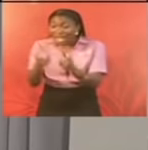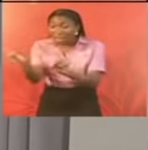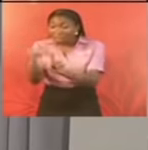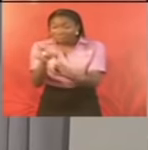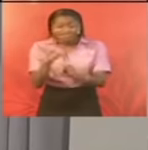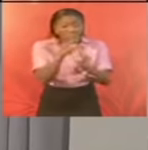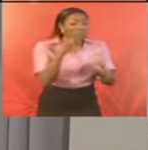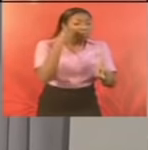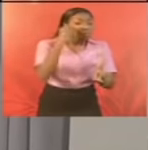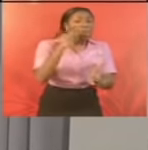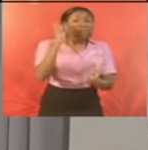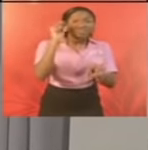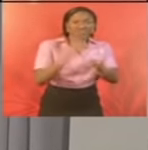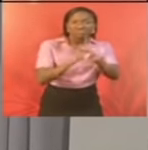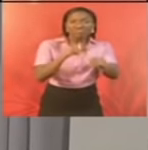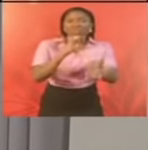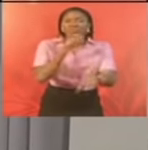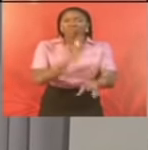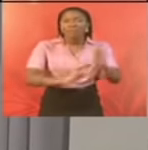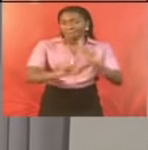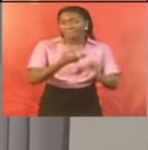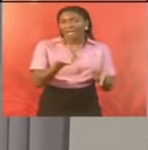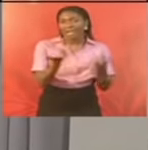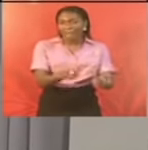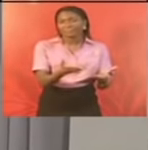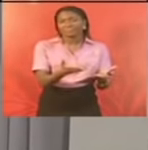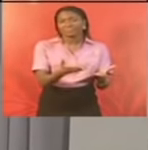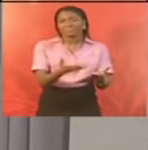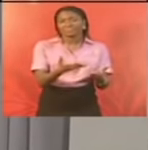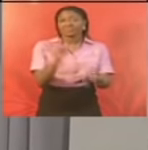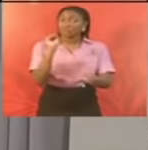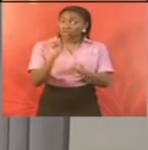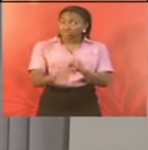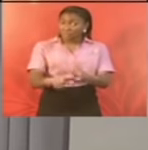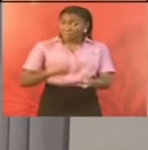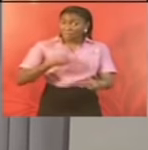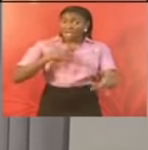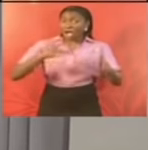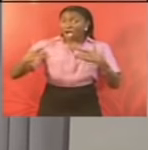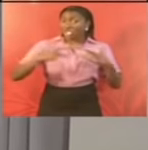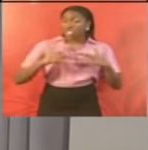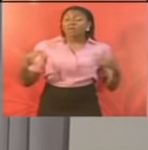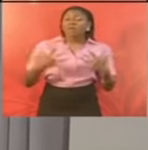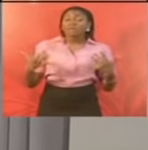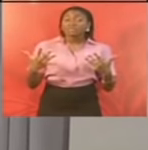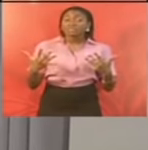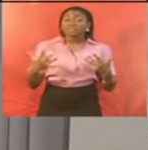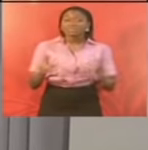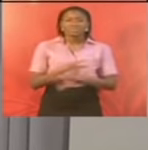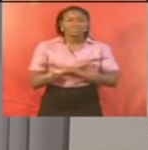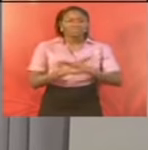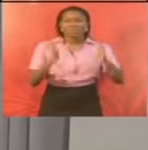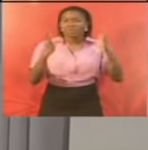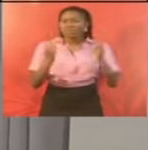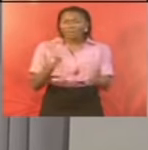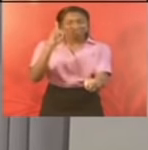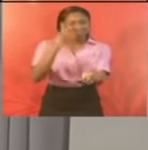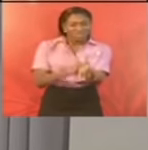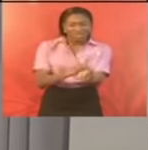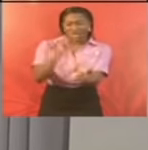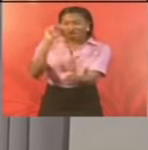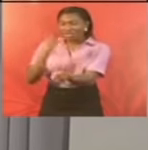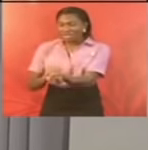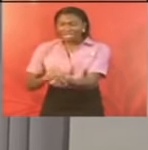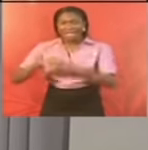So my top 10 concerns are preventing burnout of my healthcare workers,